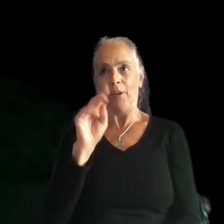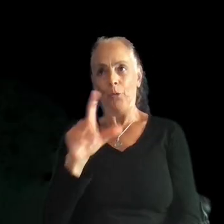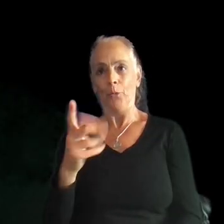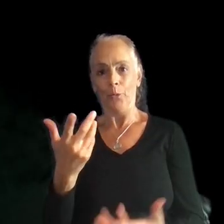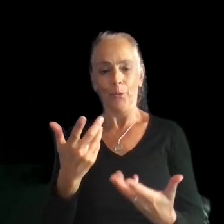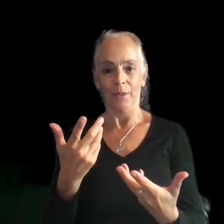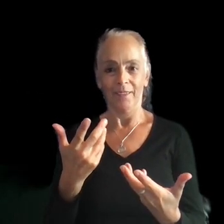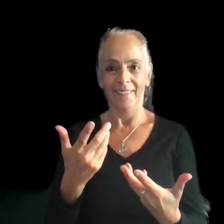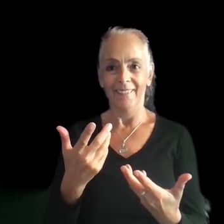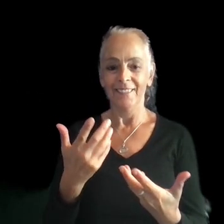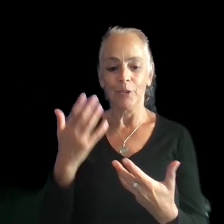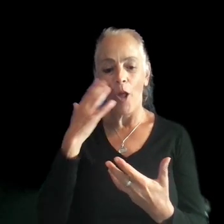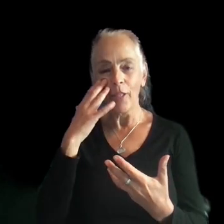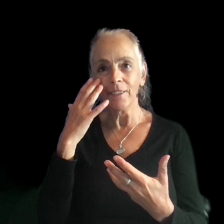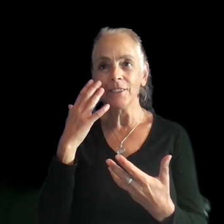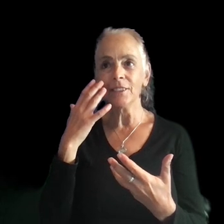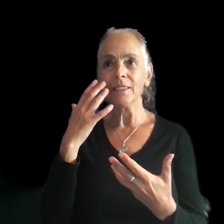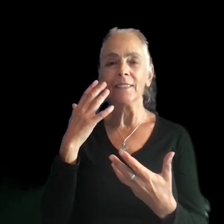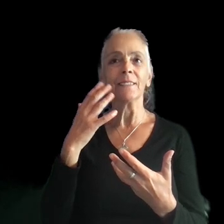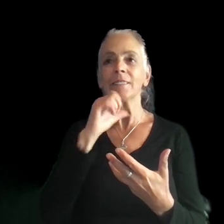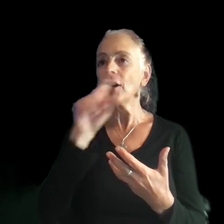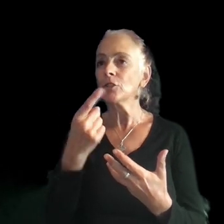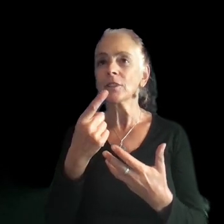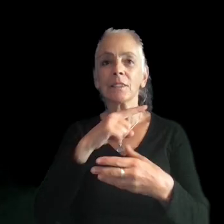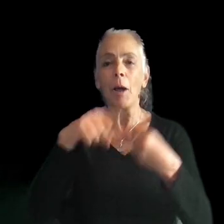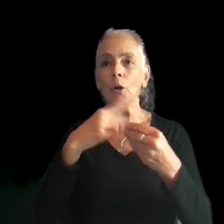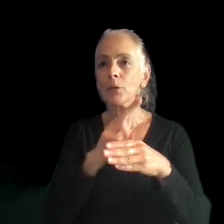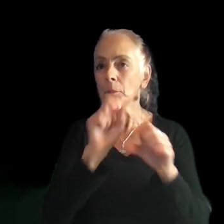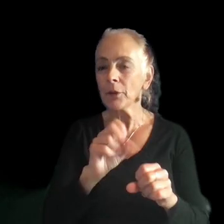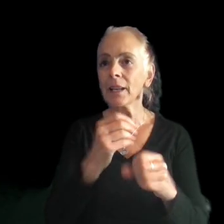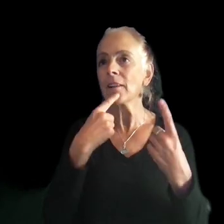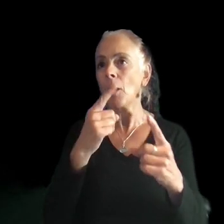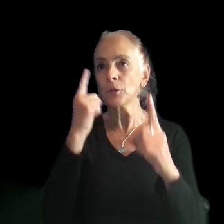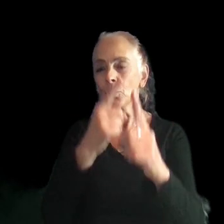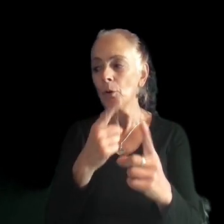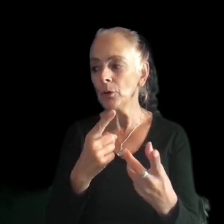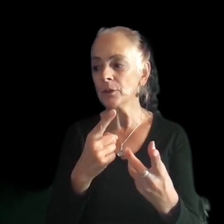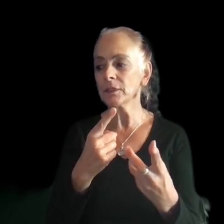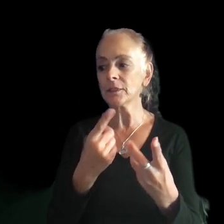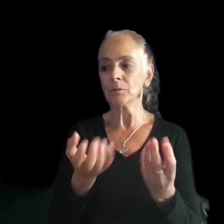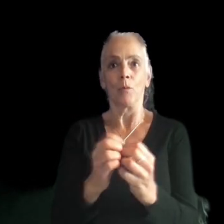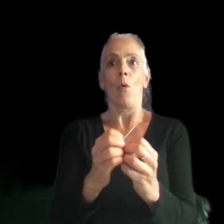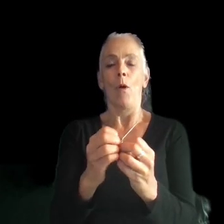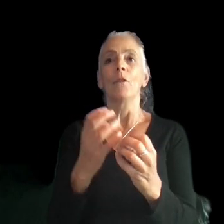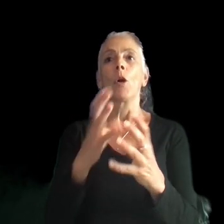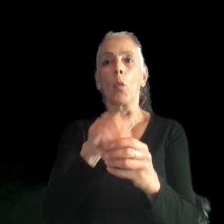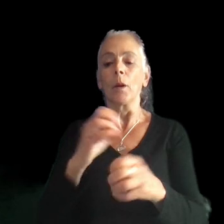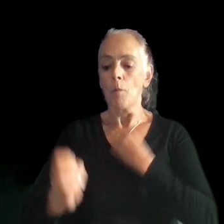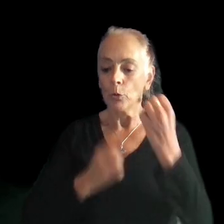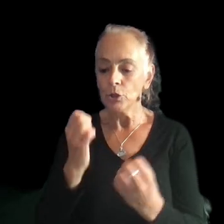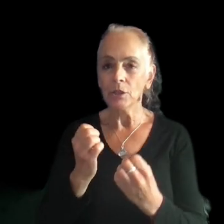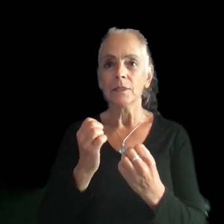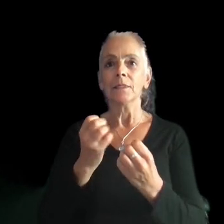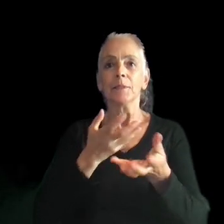just uh usability and it's not just about accomplishing goals so you have to adjust to that emotions engagement